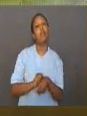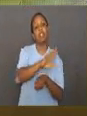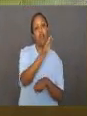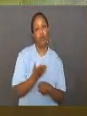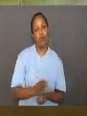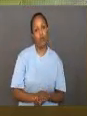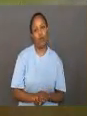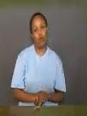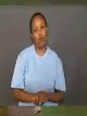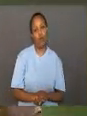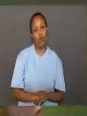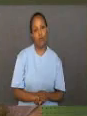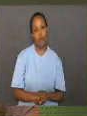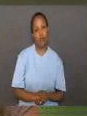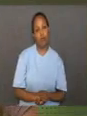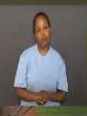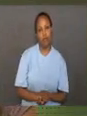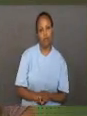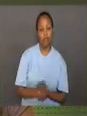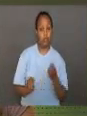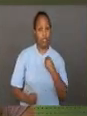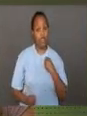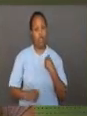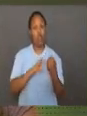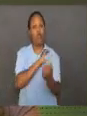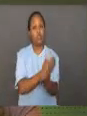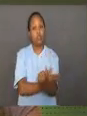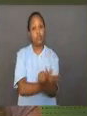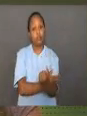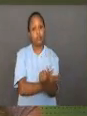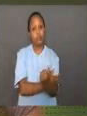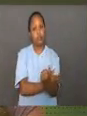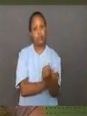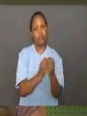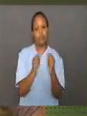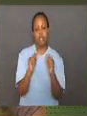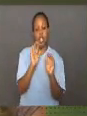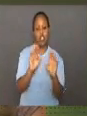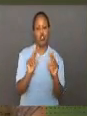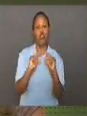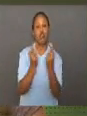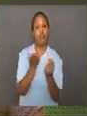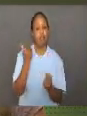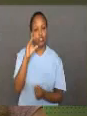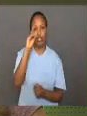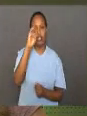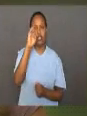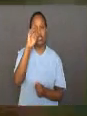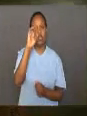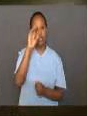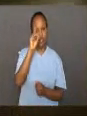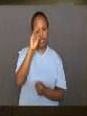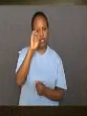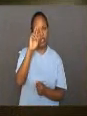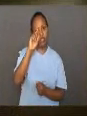protests. Within the armed forces, there was a group of officers called